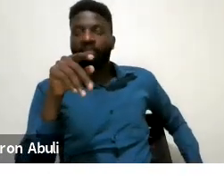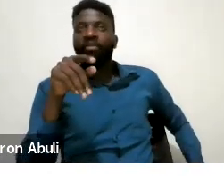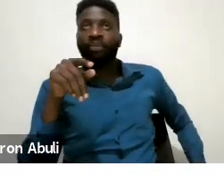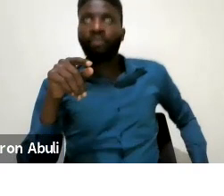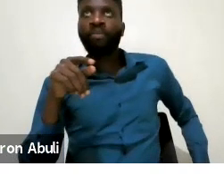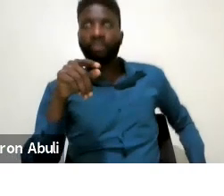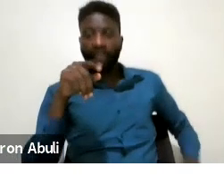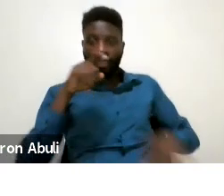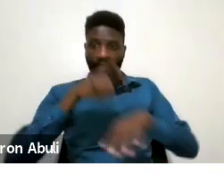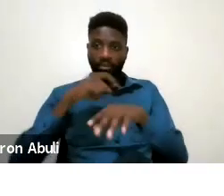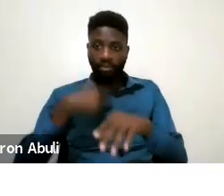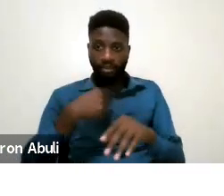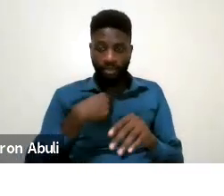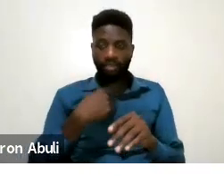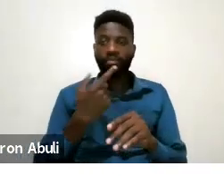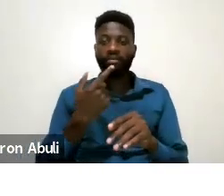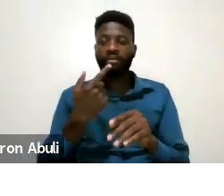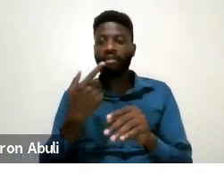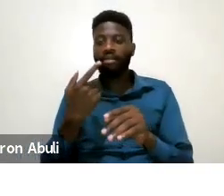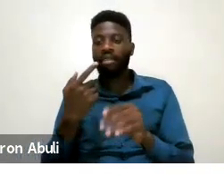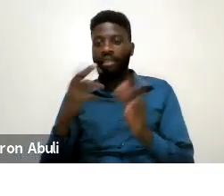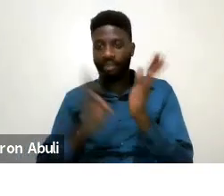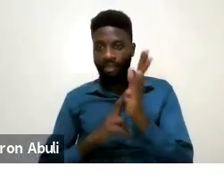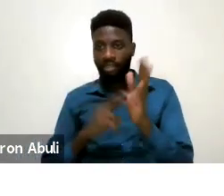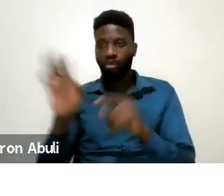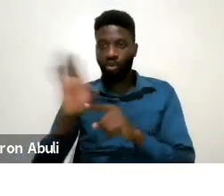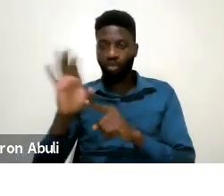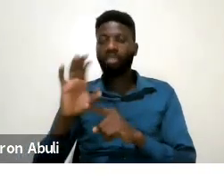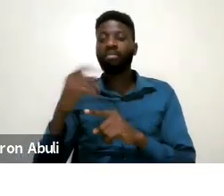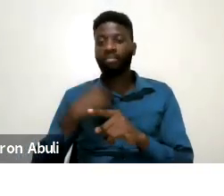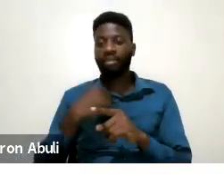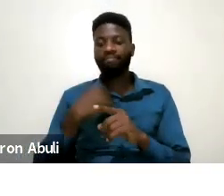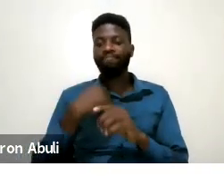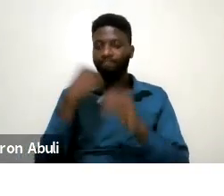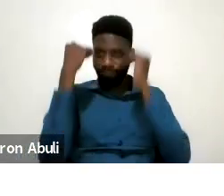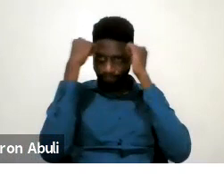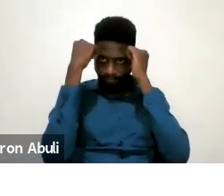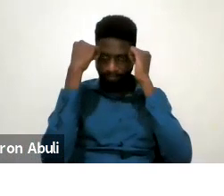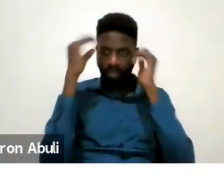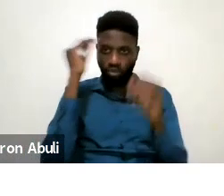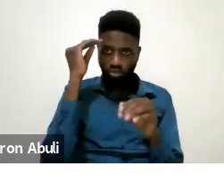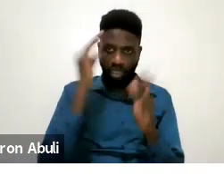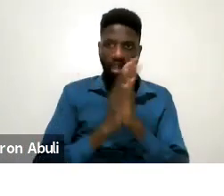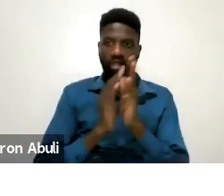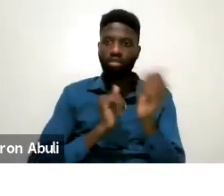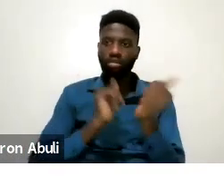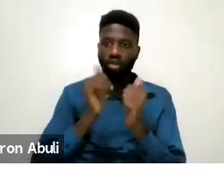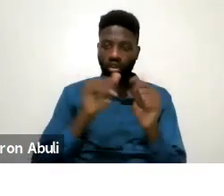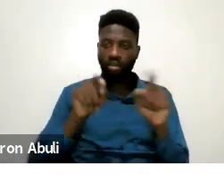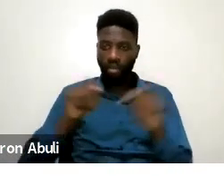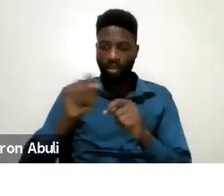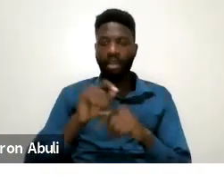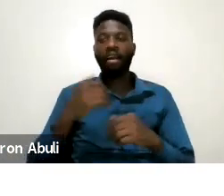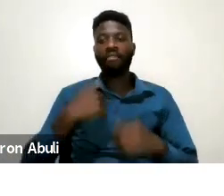these ladies. I'm doing recreation and sports management. There are these ladies who, from the first lesson, because they are doing more